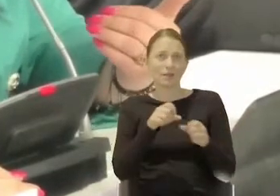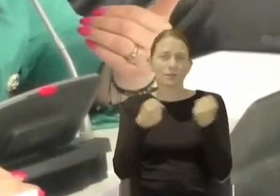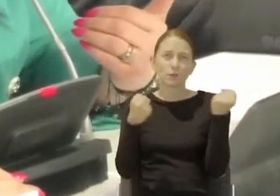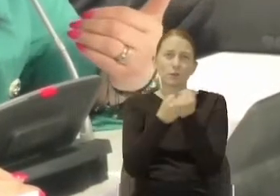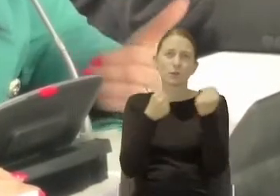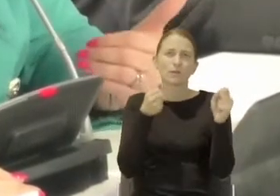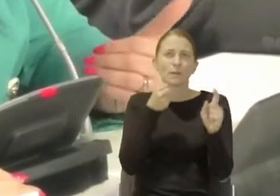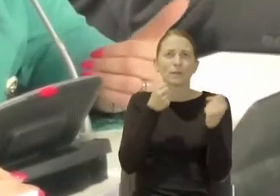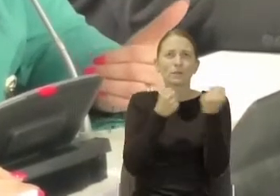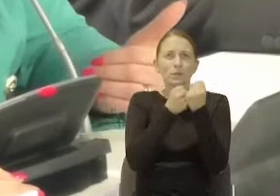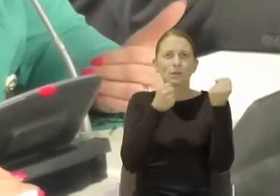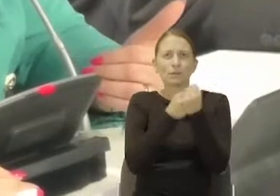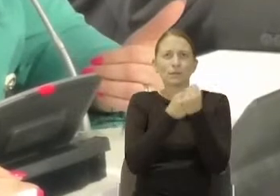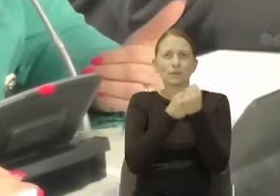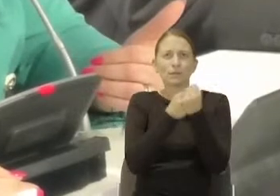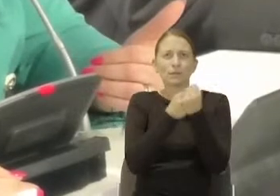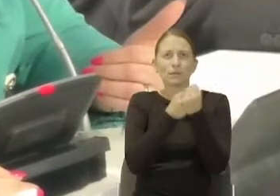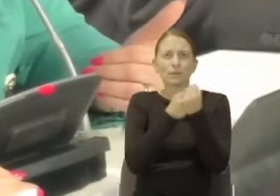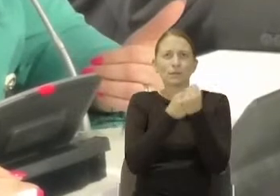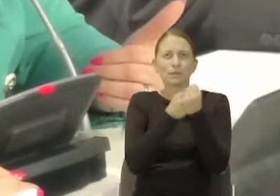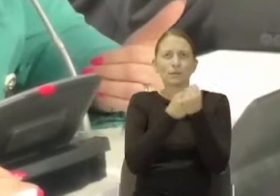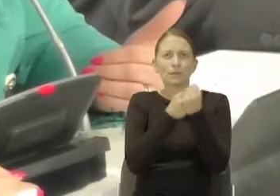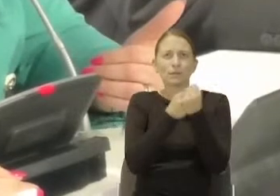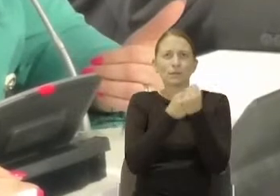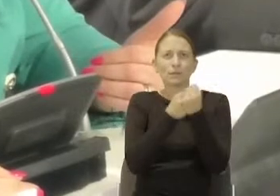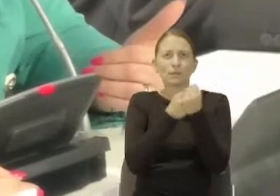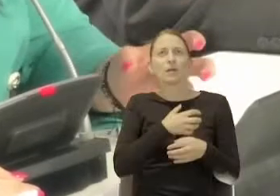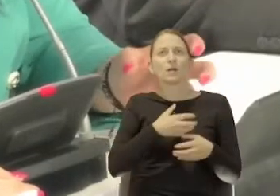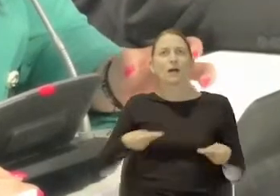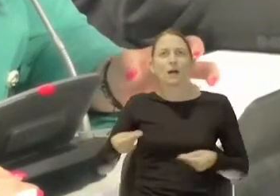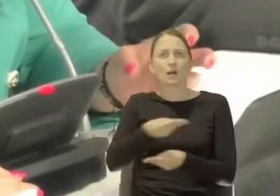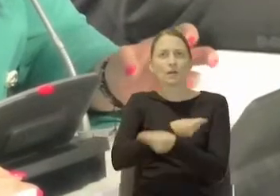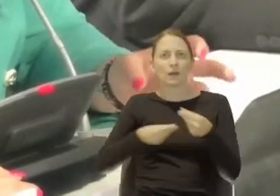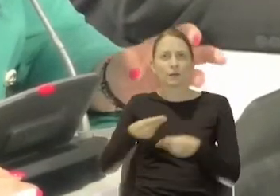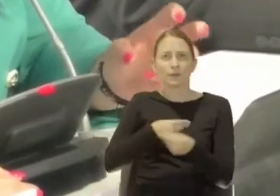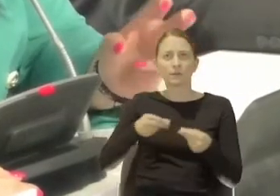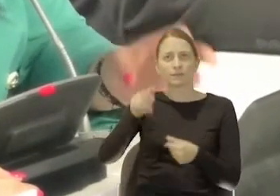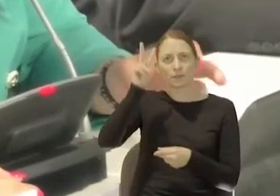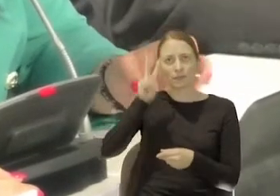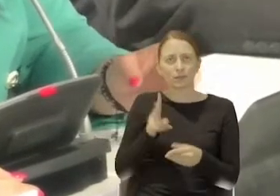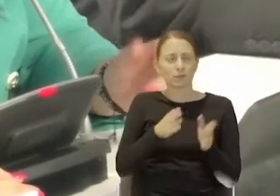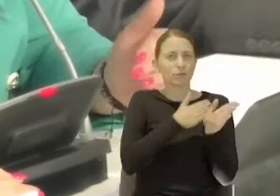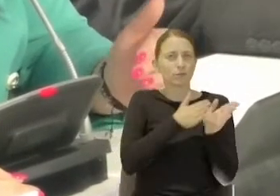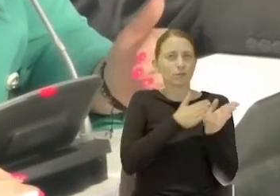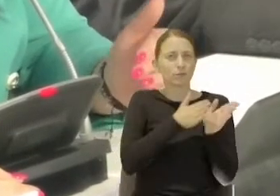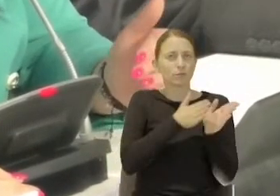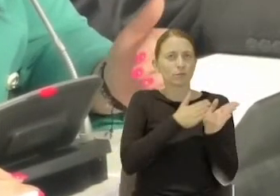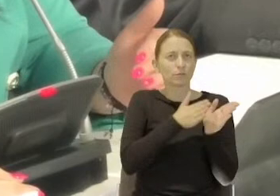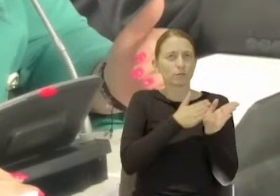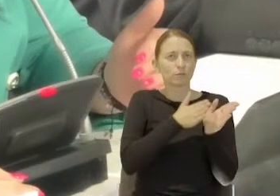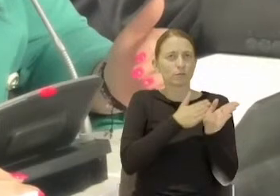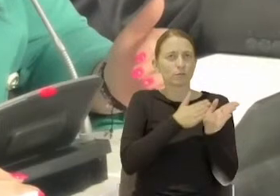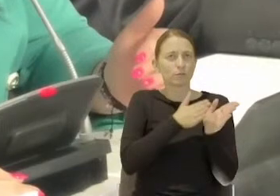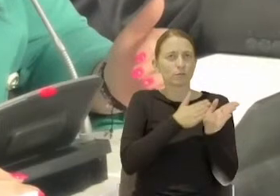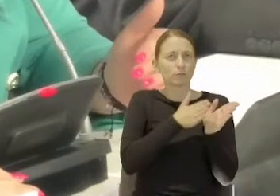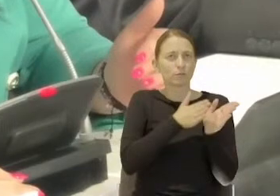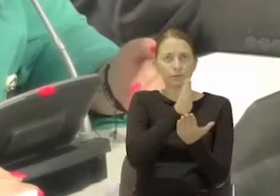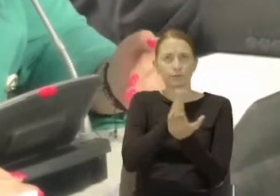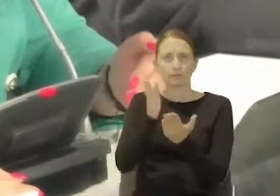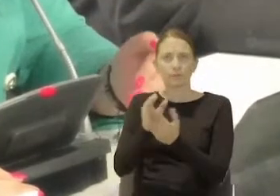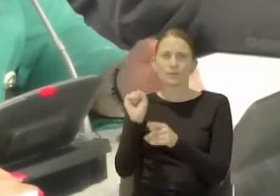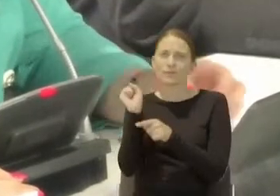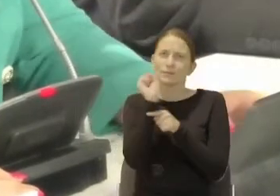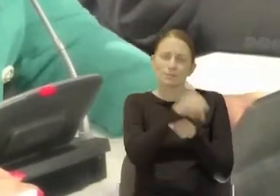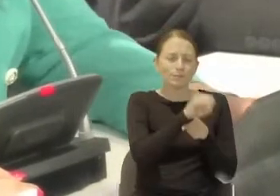and institutional problems. To face these challenges, Polish government launched a local